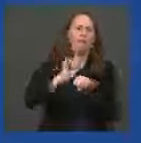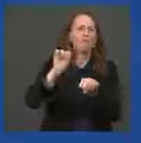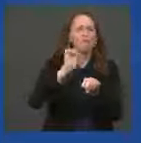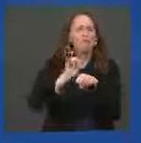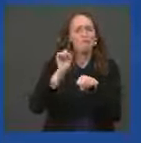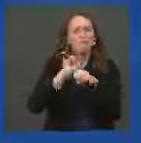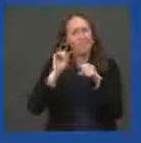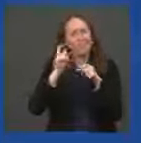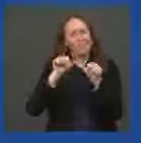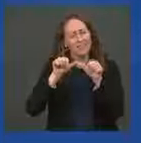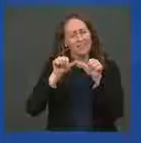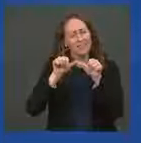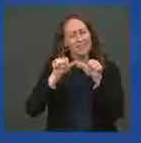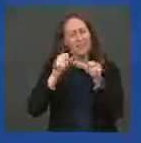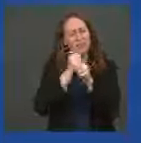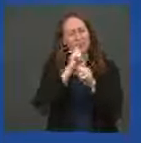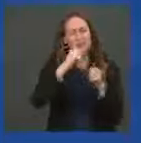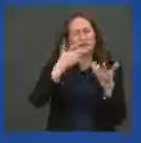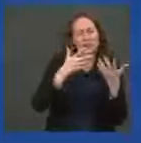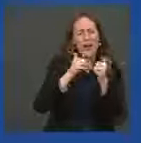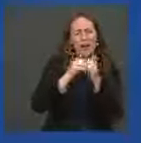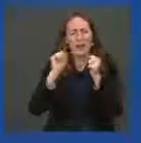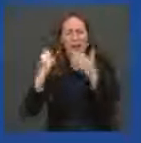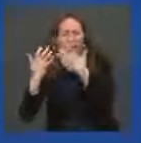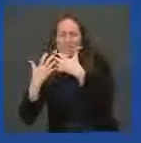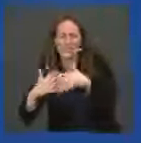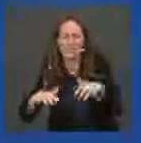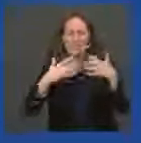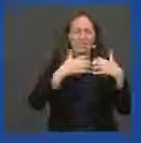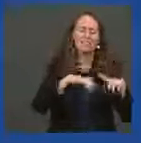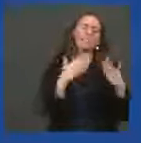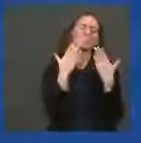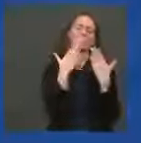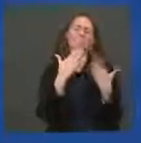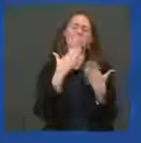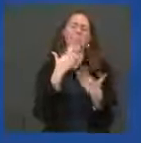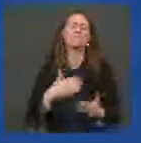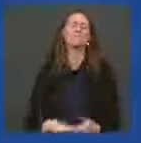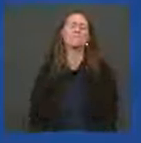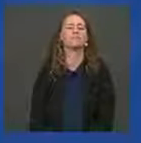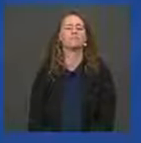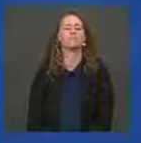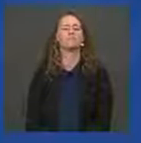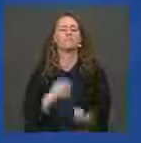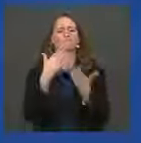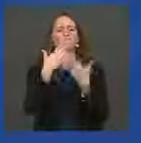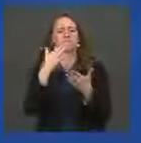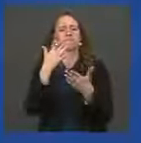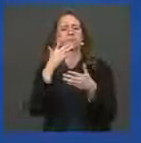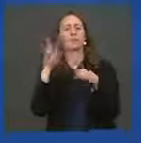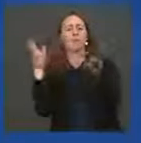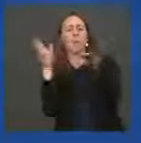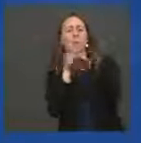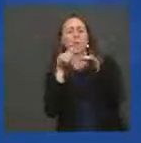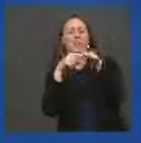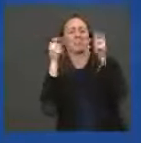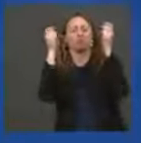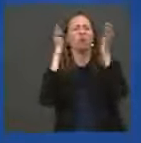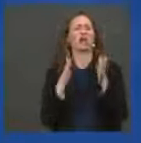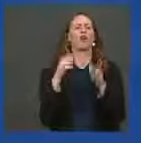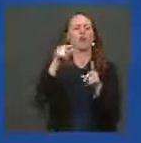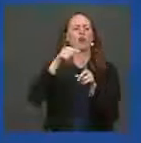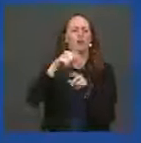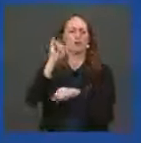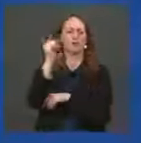the stakeholders for the past several weeks. I also want to thank the port directors. I want to thank Gene and Mario again, and the mayors of